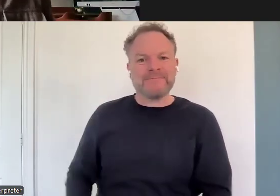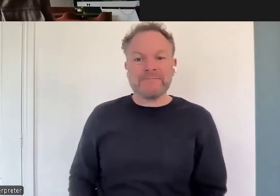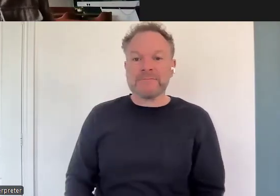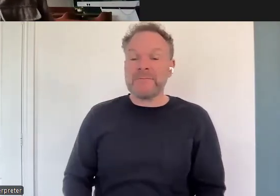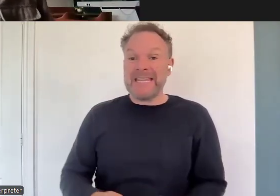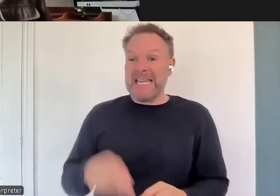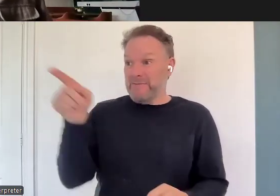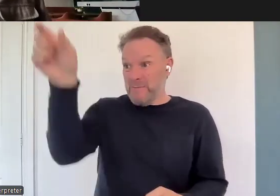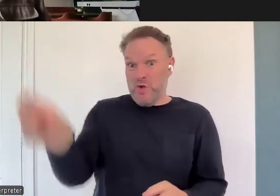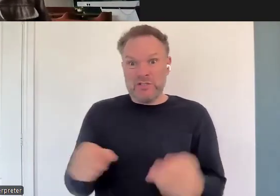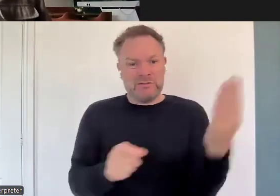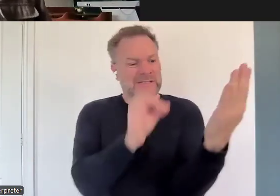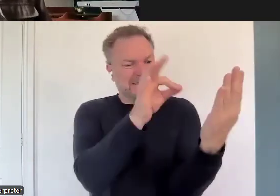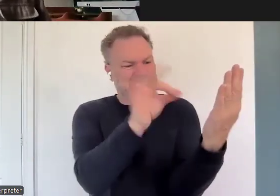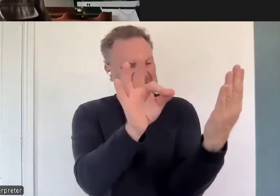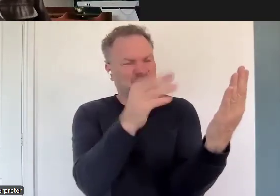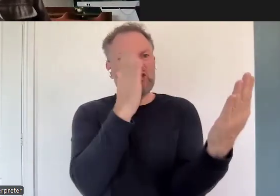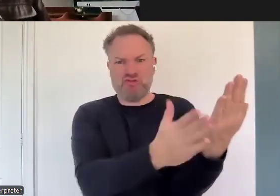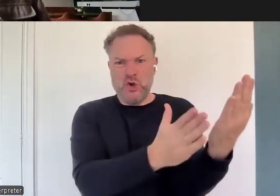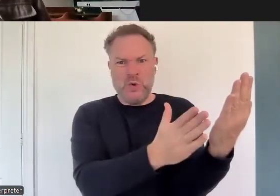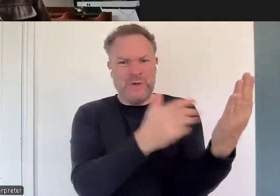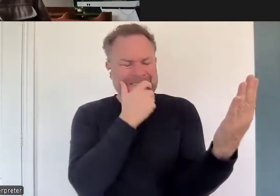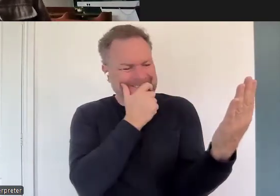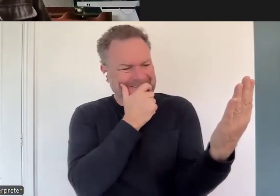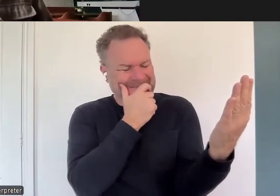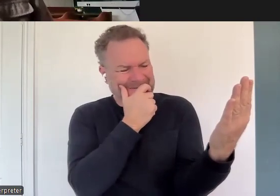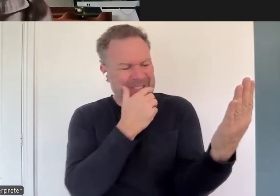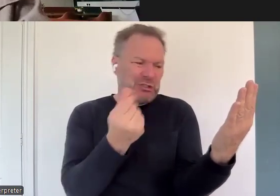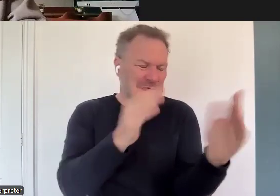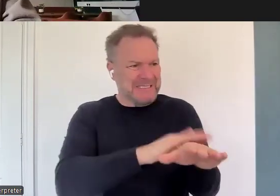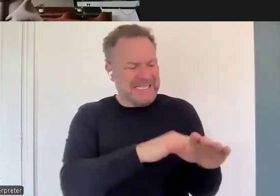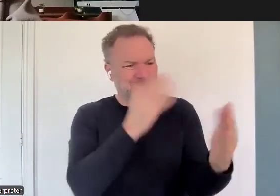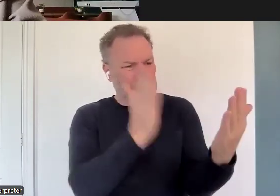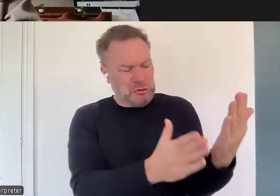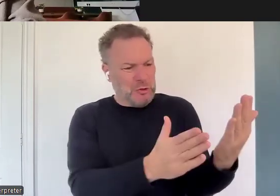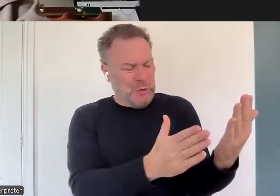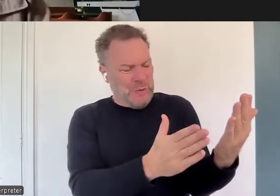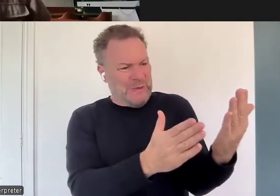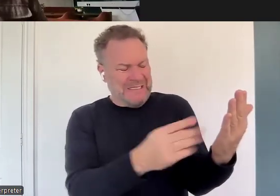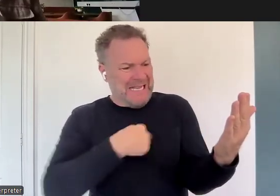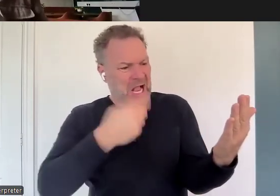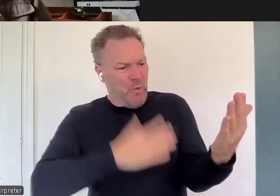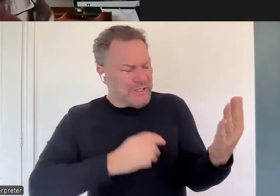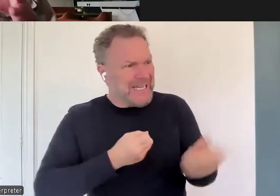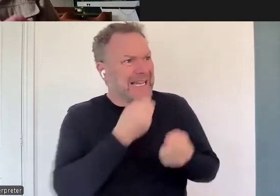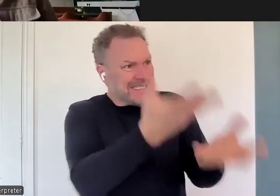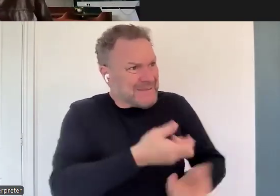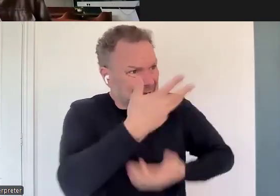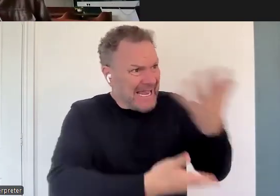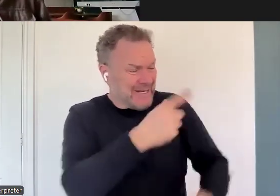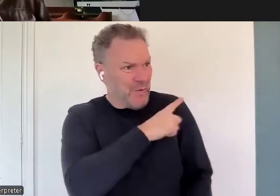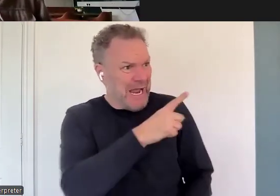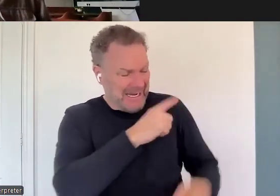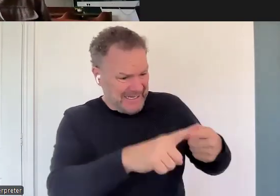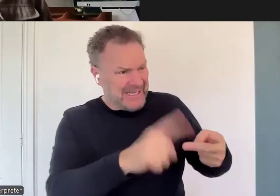people are ticking a box which is true, but it's true for very particular reasons, and they have had no opportunity to share those reasons or to unpack that